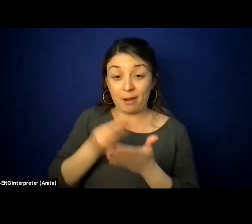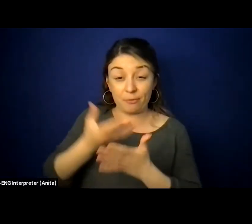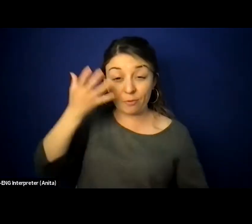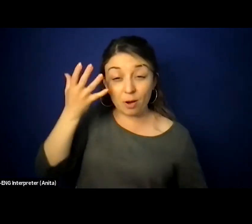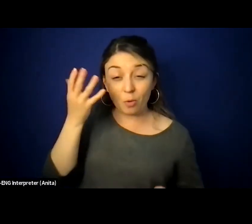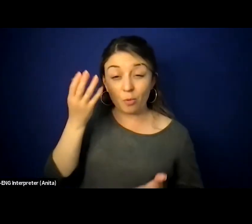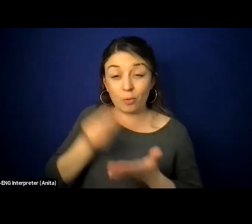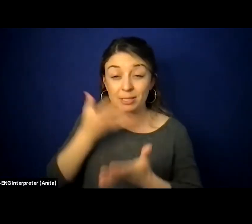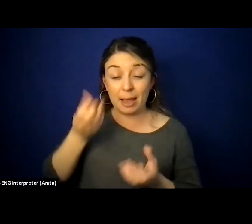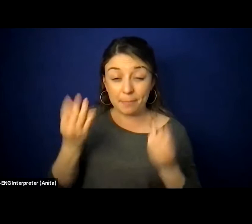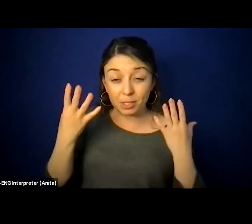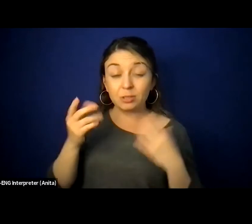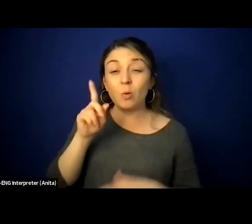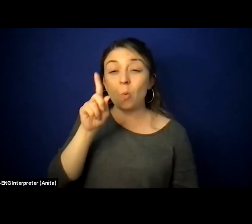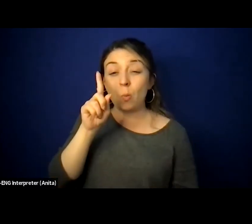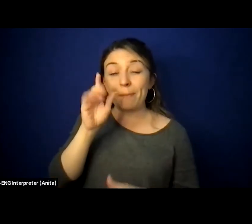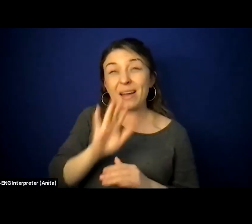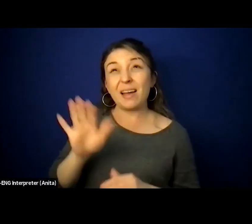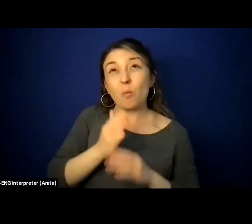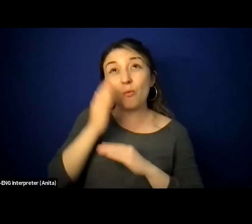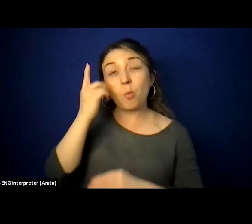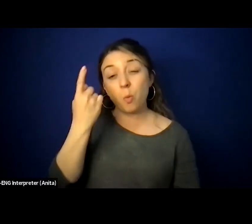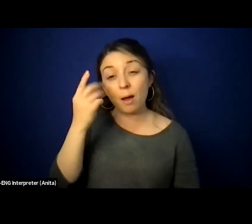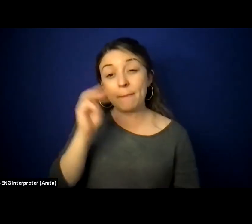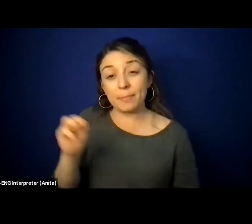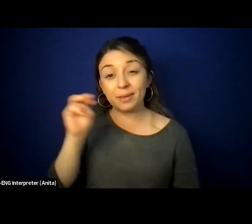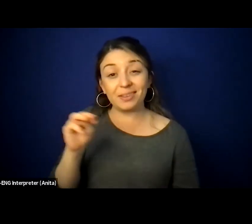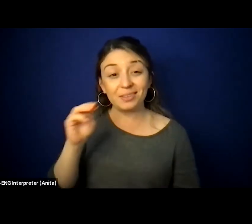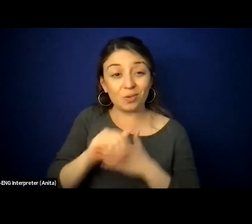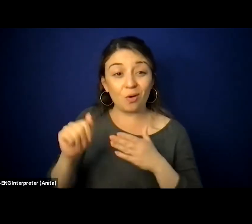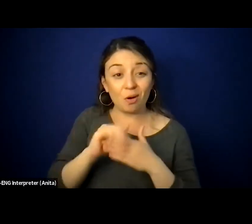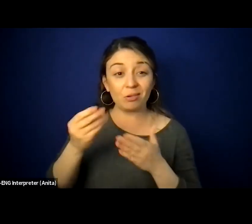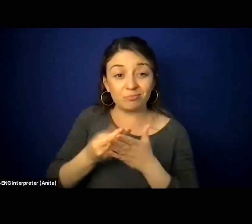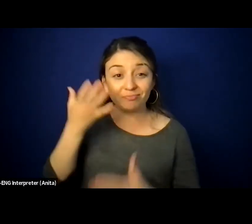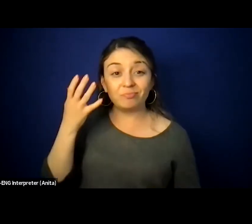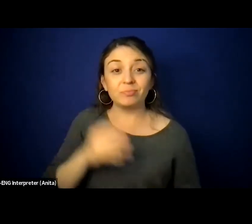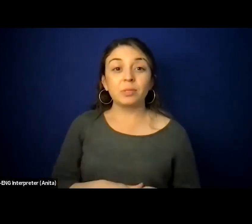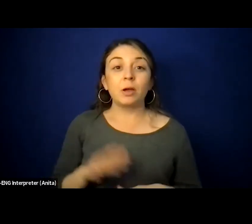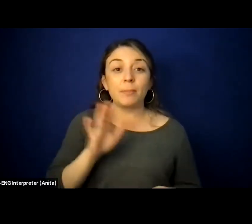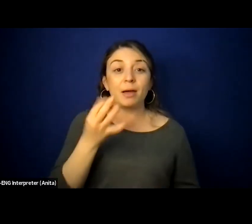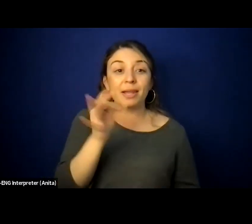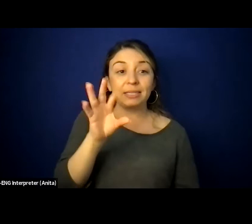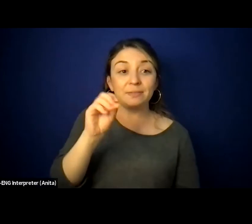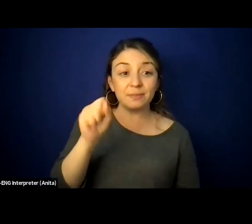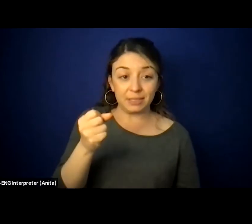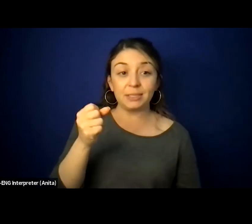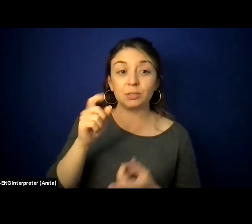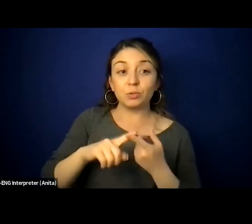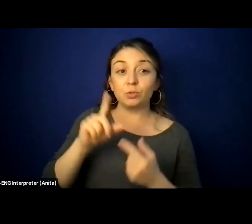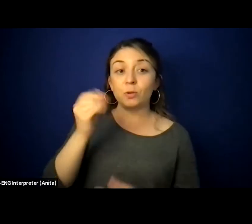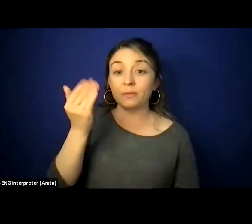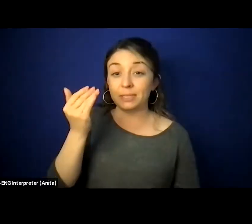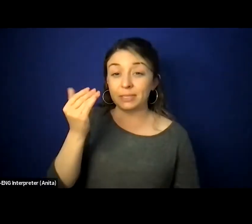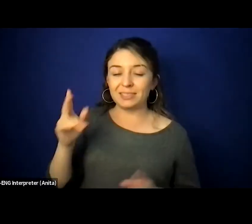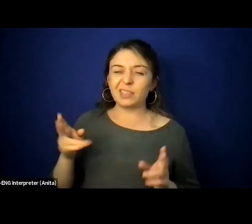$1 million in pledges. And so from the 1950s until 2015, Jerry's Kids, as they were